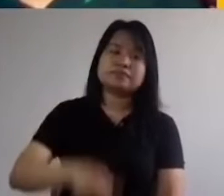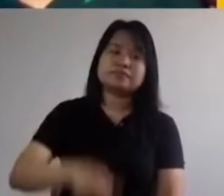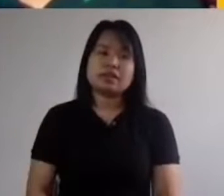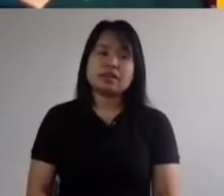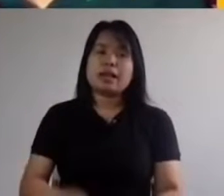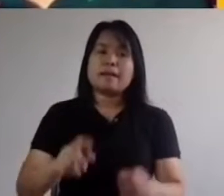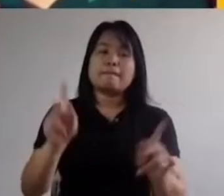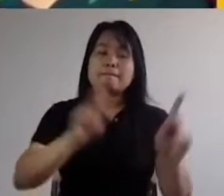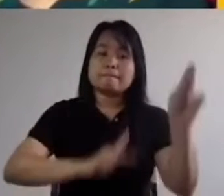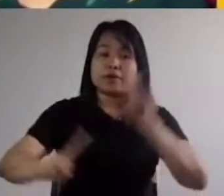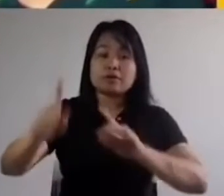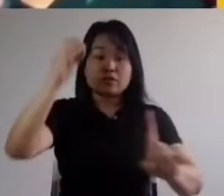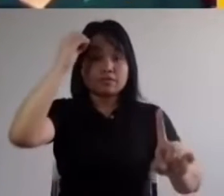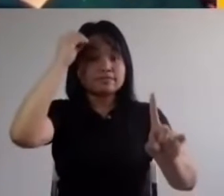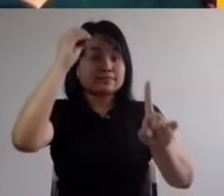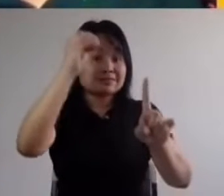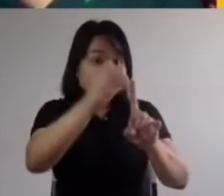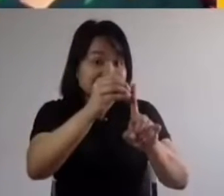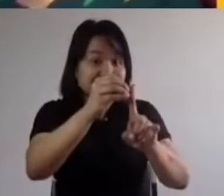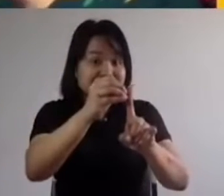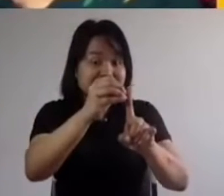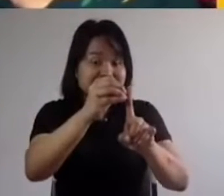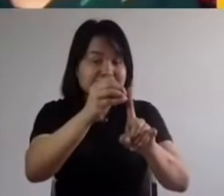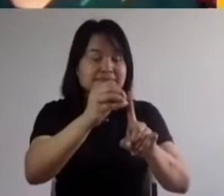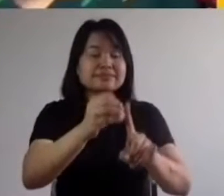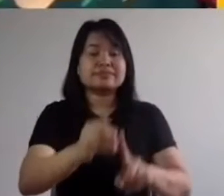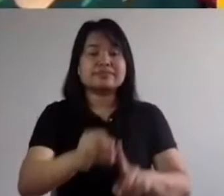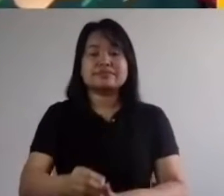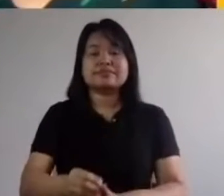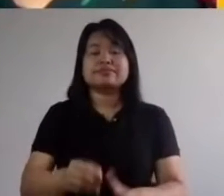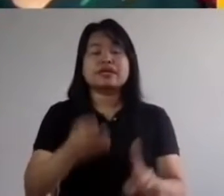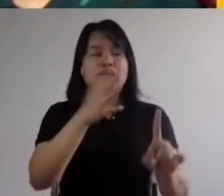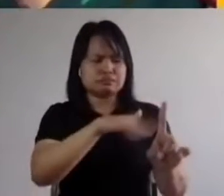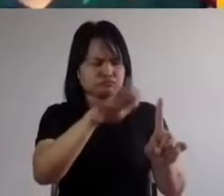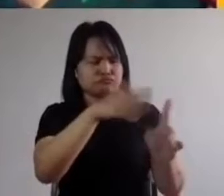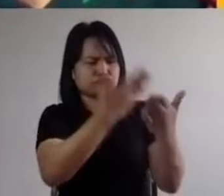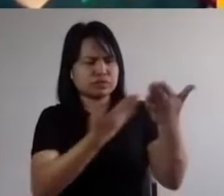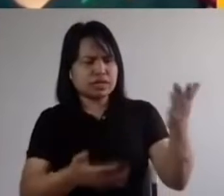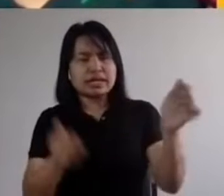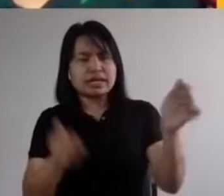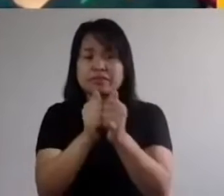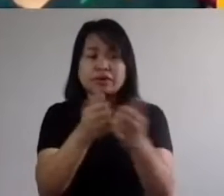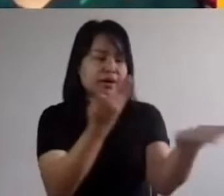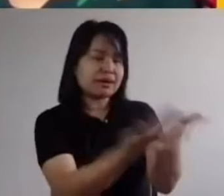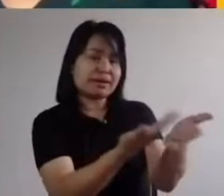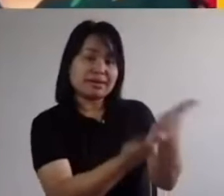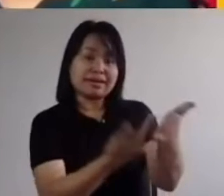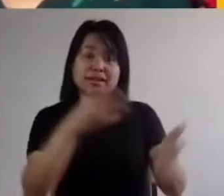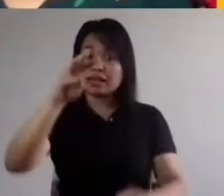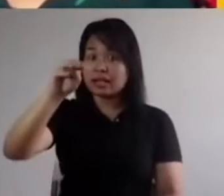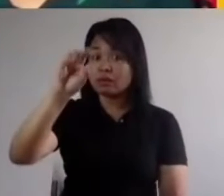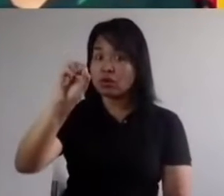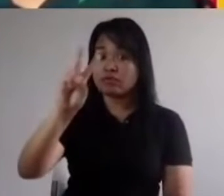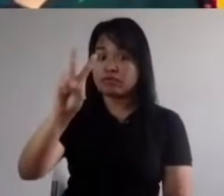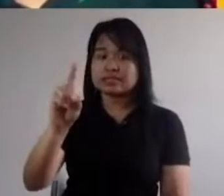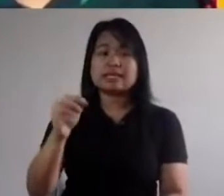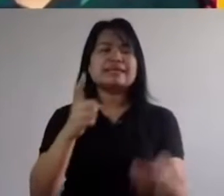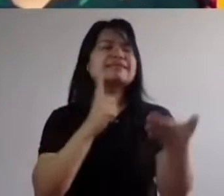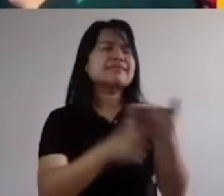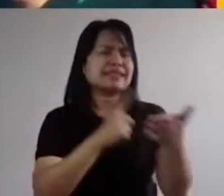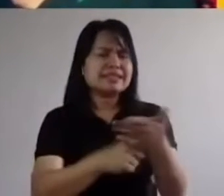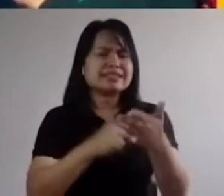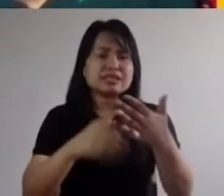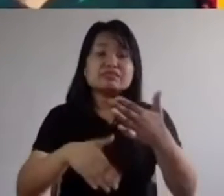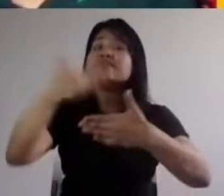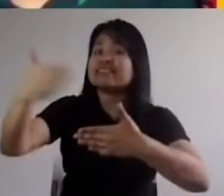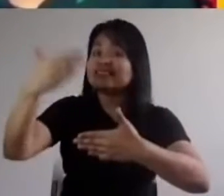objectives, performance indicators, including MOVs and tools, will be discussed in the succeeding episode. So